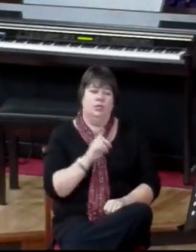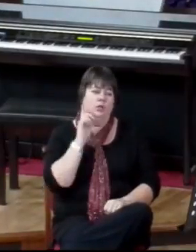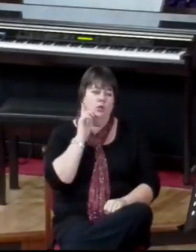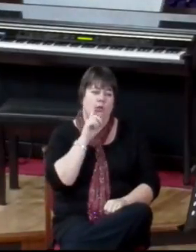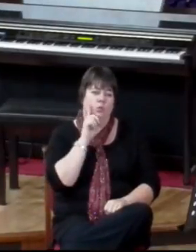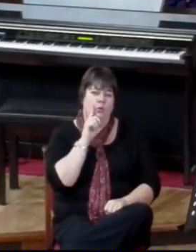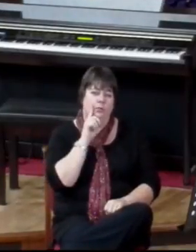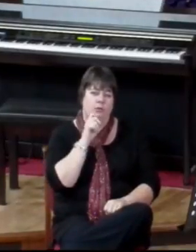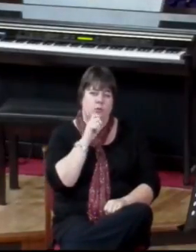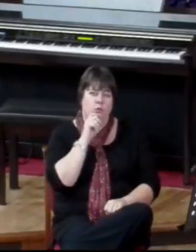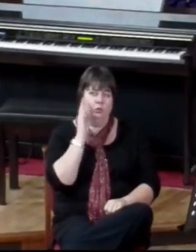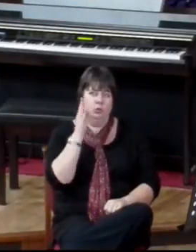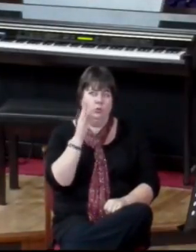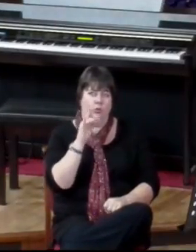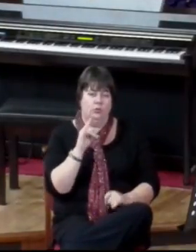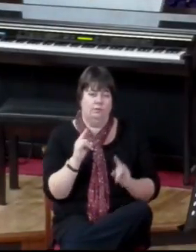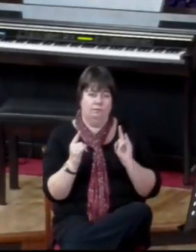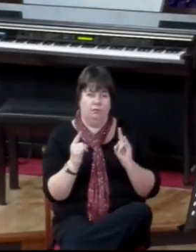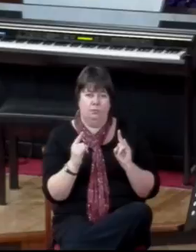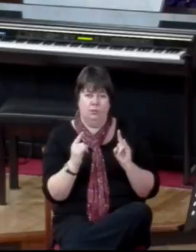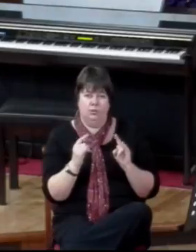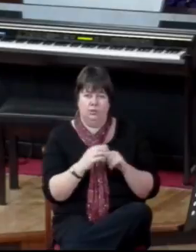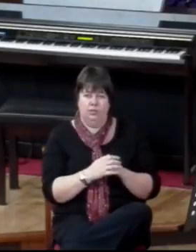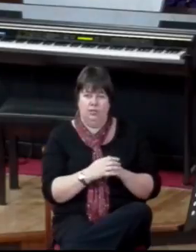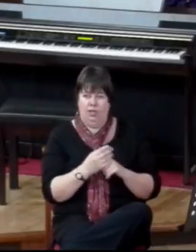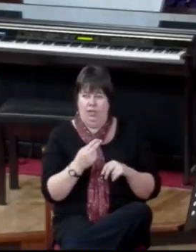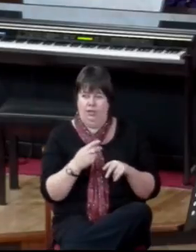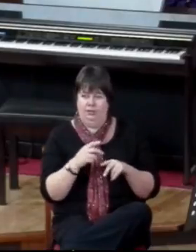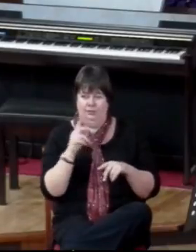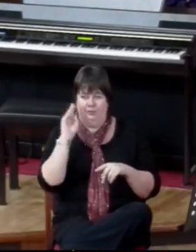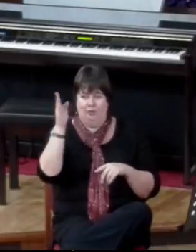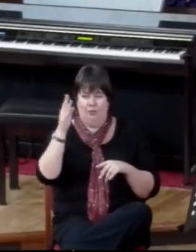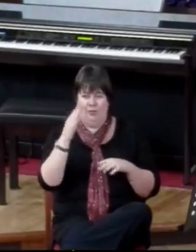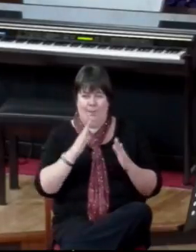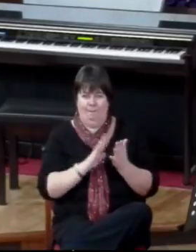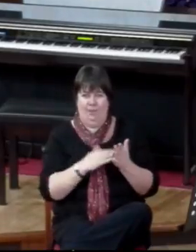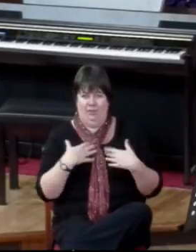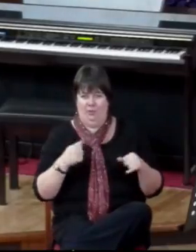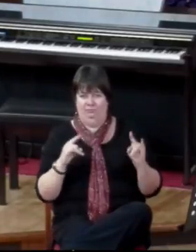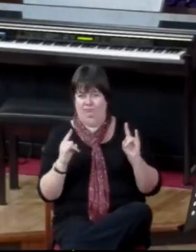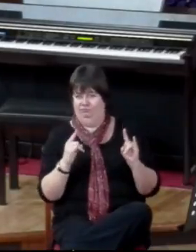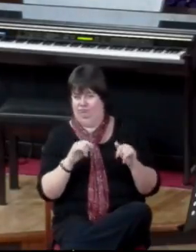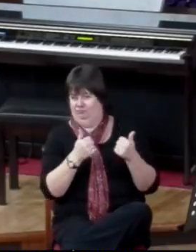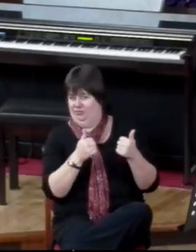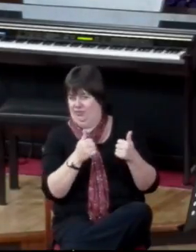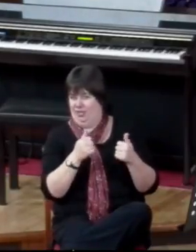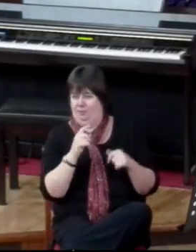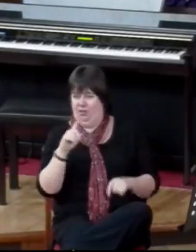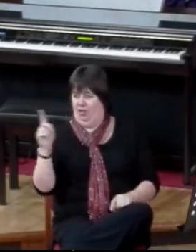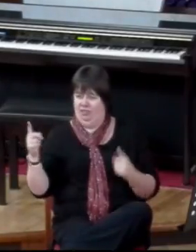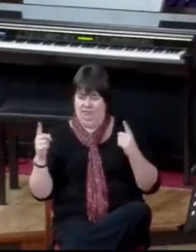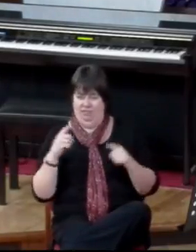and who go to Fir Park, the rest of you, we're not concerned about the rest of you. Just the ones that go to Fir Park.